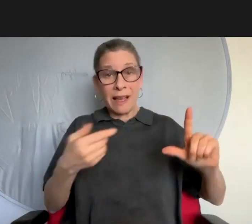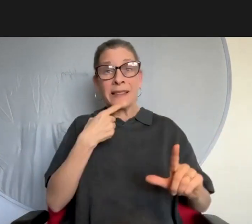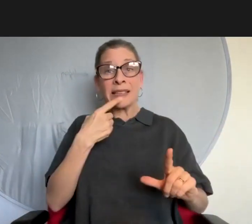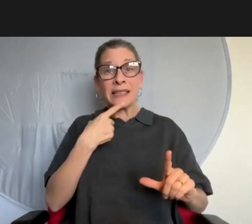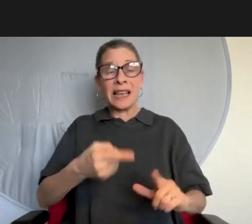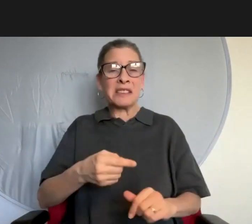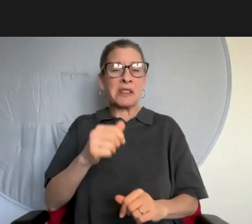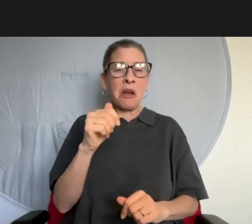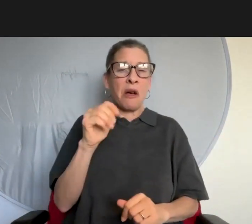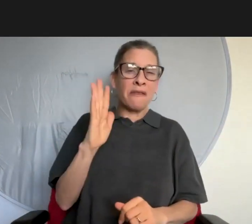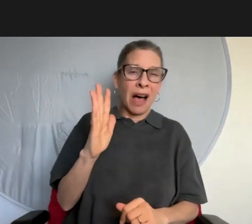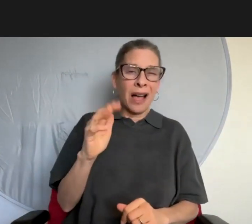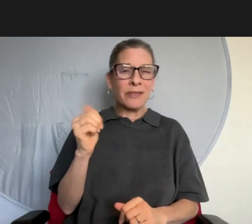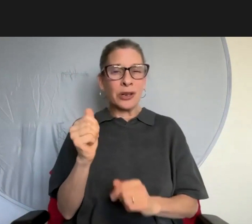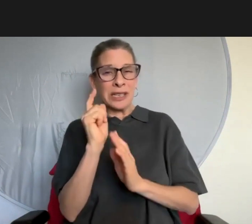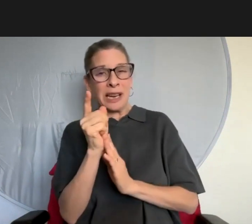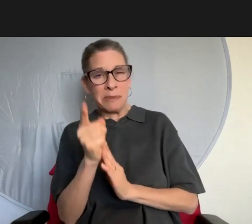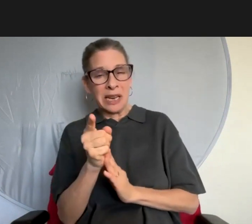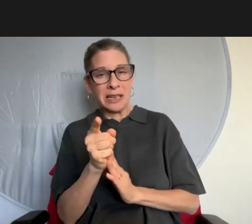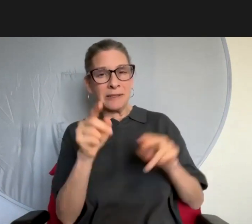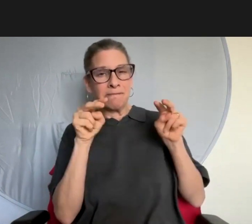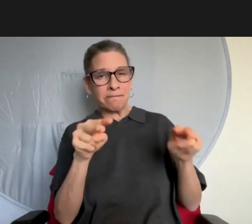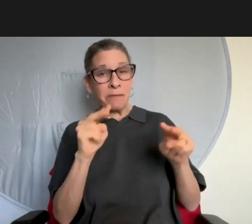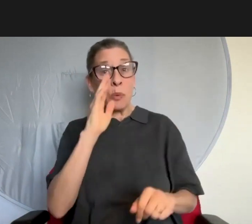10 minutes. And again, we will be here till 4 p.m.